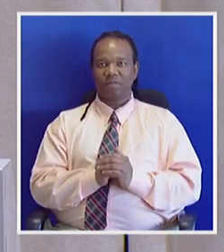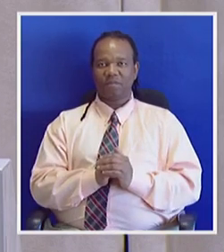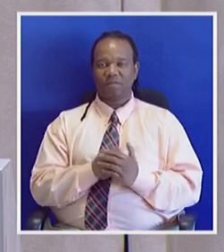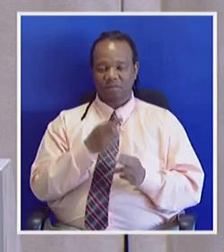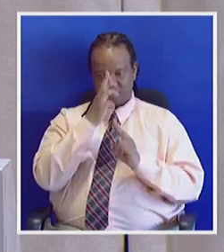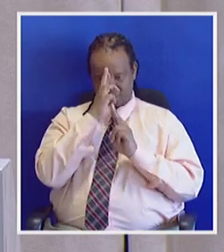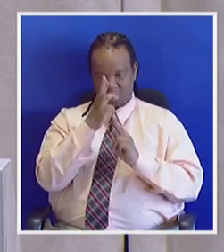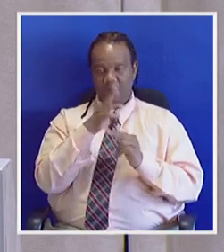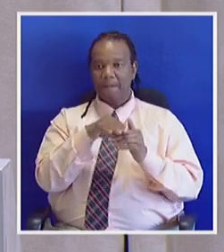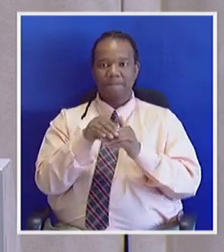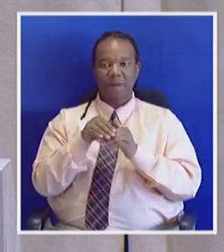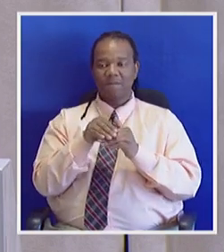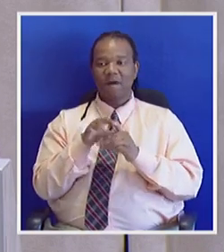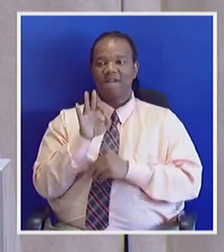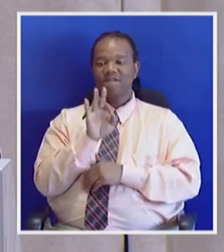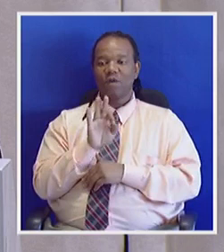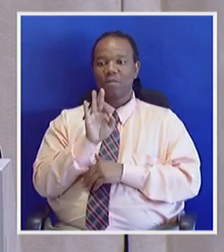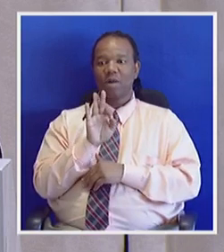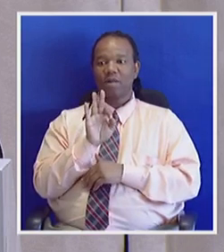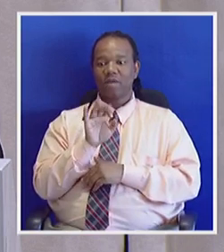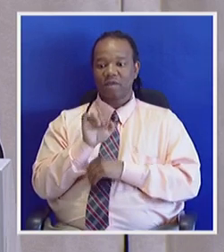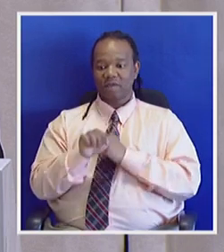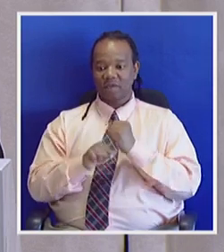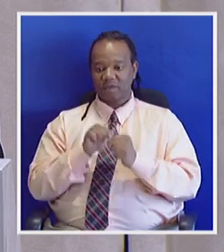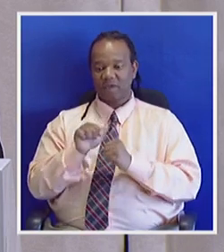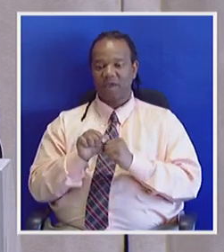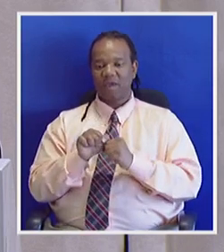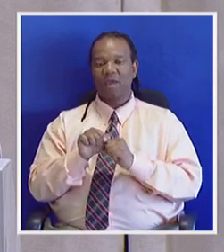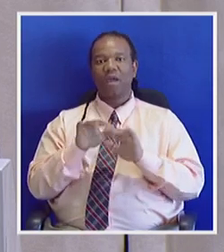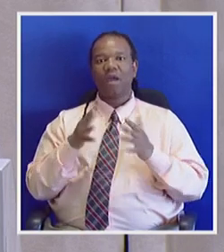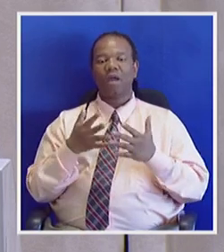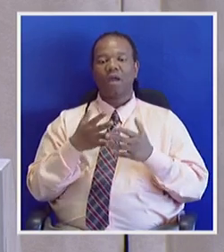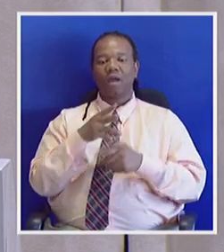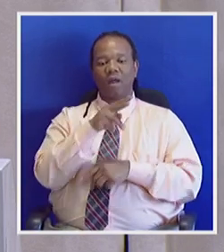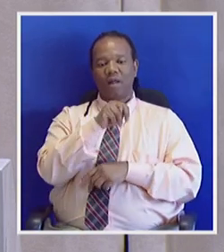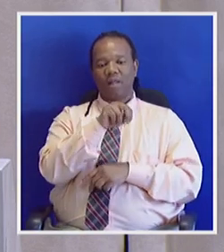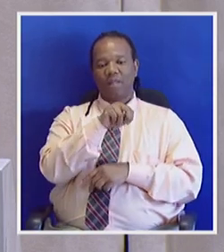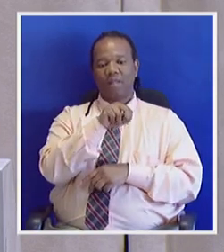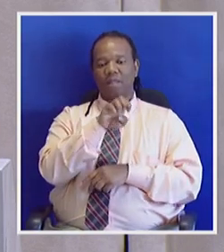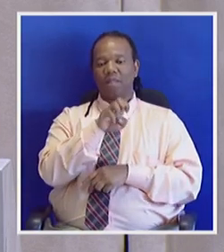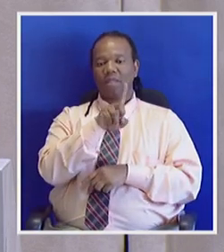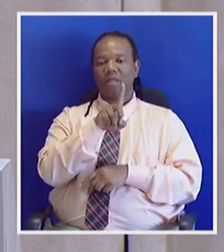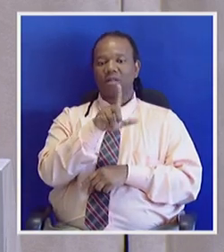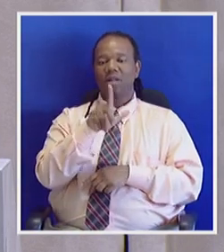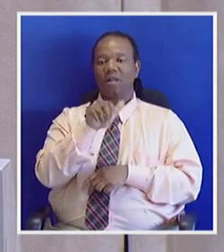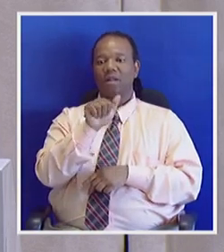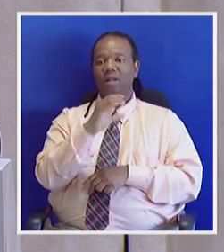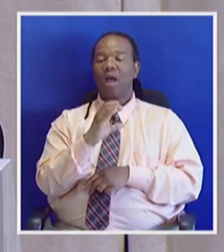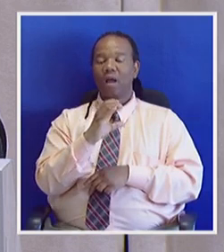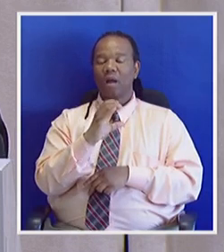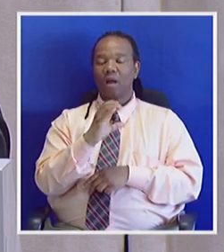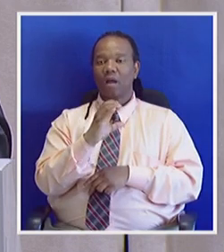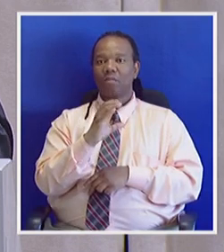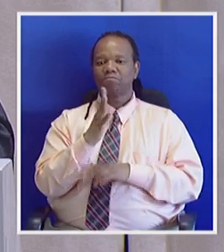Honorable members, in February of this year, the NEDLAC social partners reached agreement